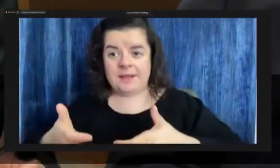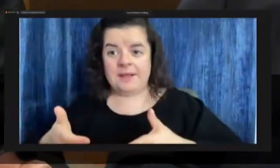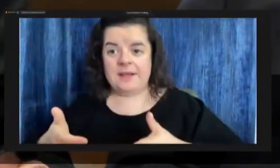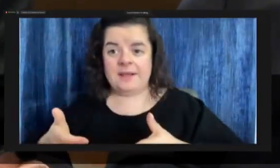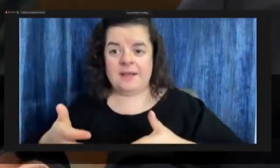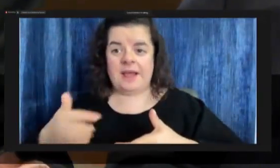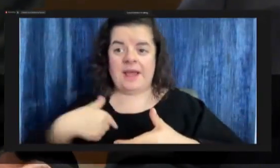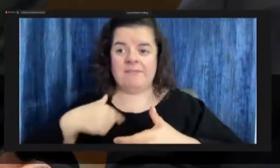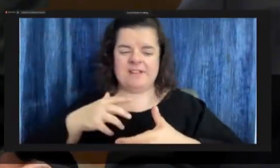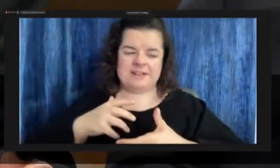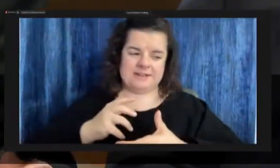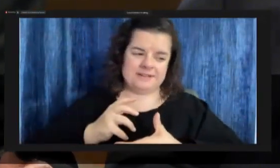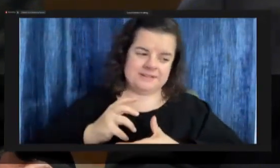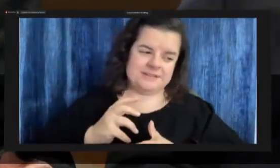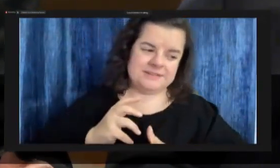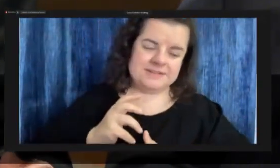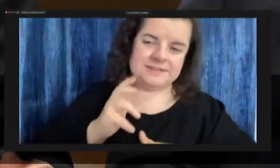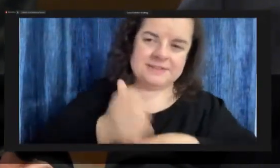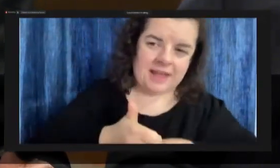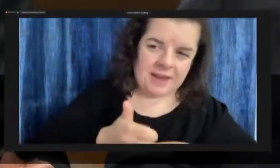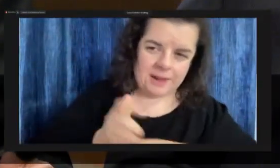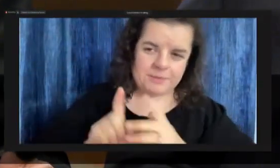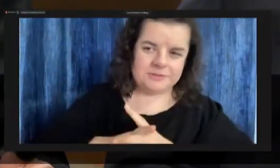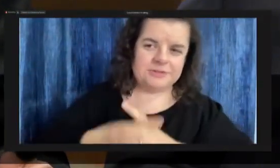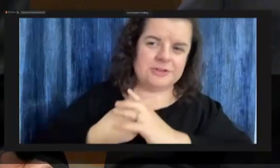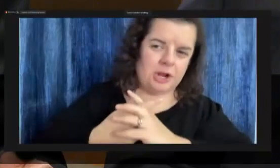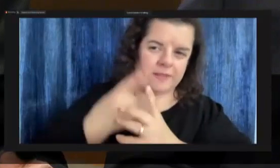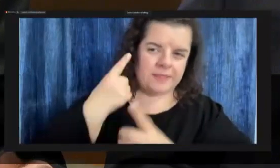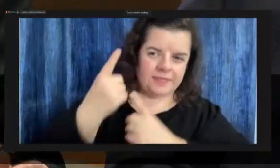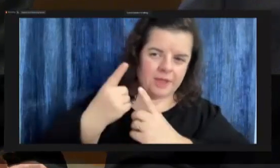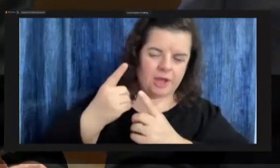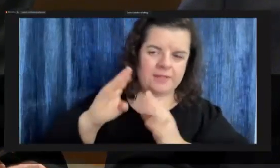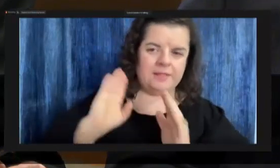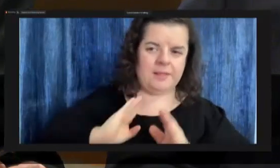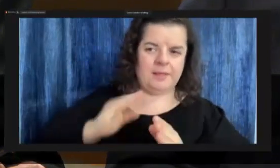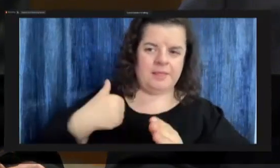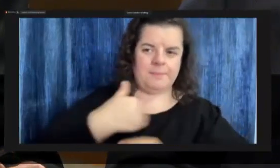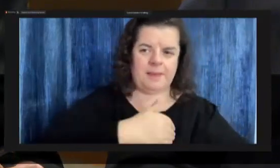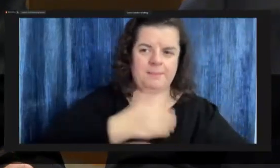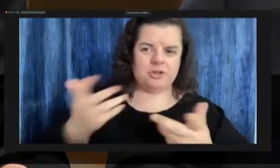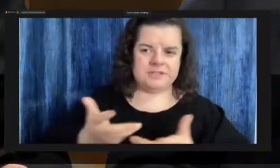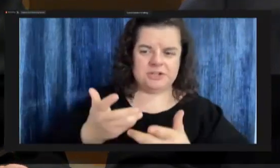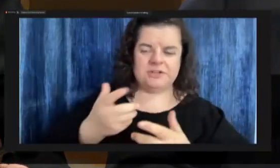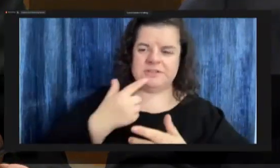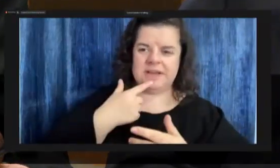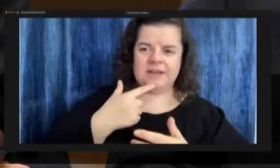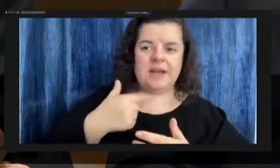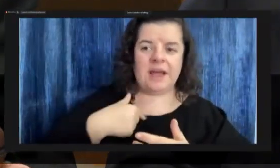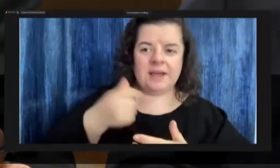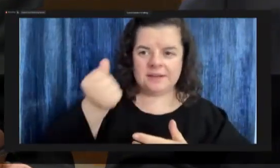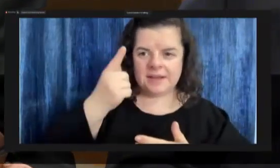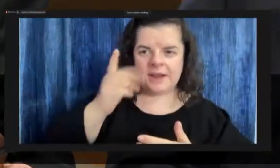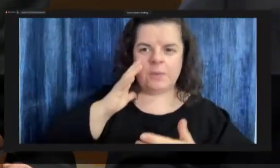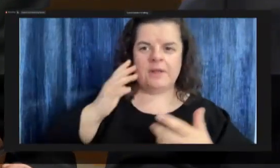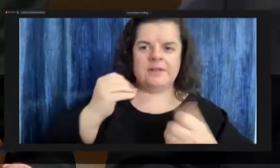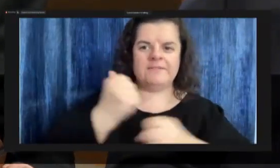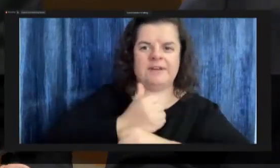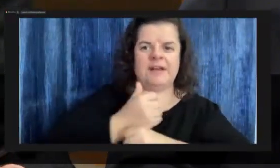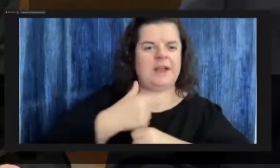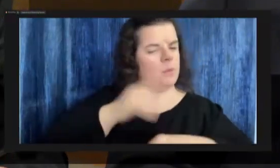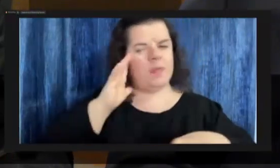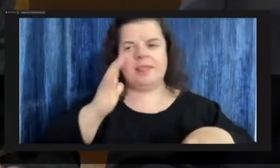planted the seeds that members behind are saying, okay, I get that, I'll fight for that, I will leave a happy